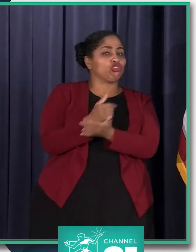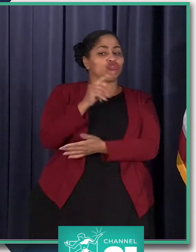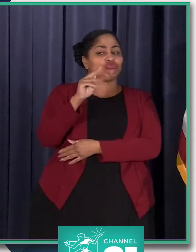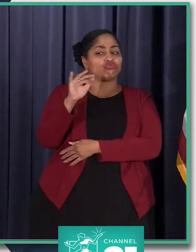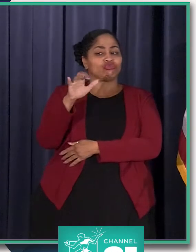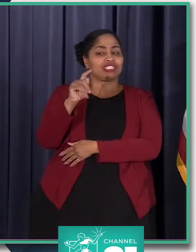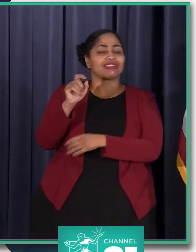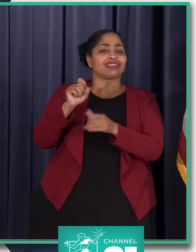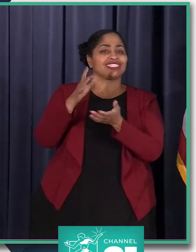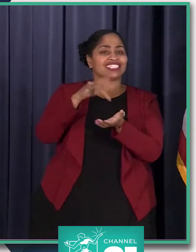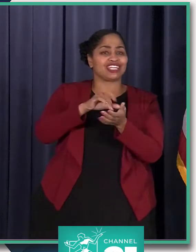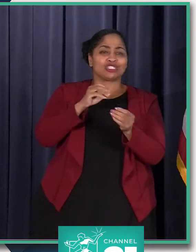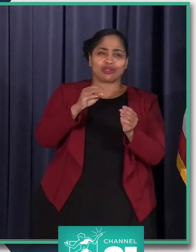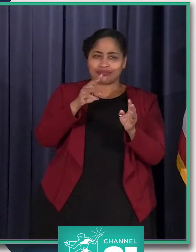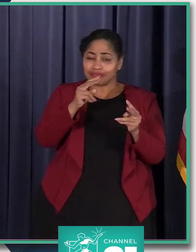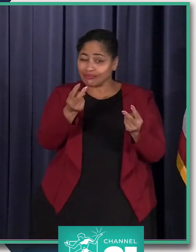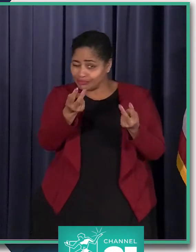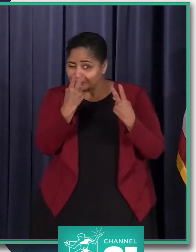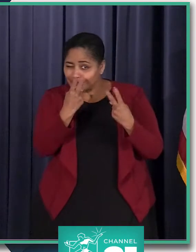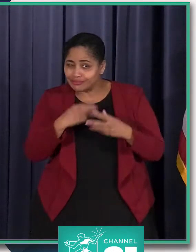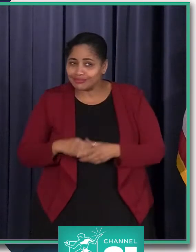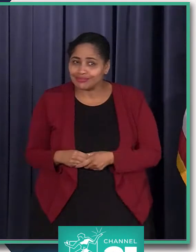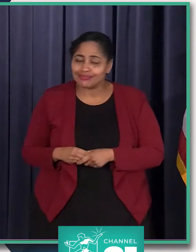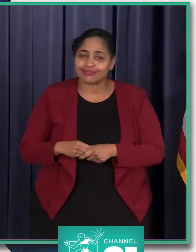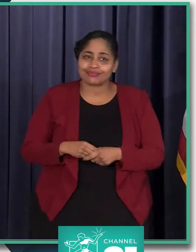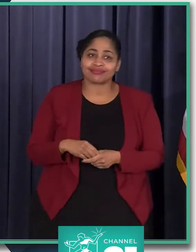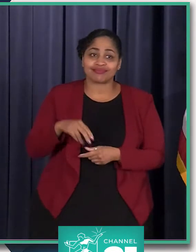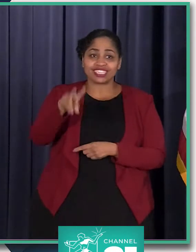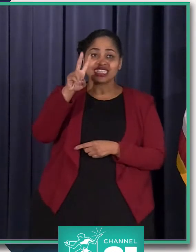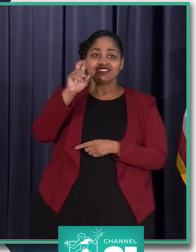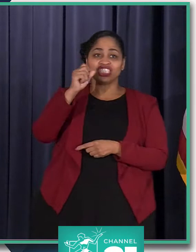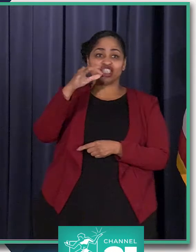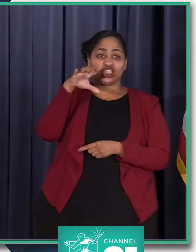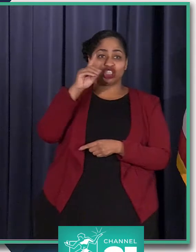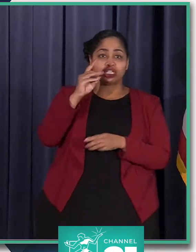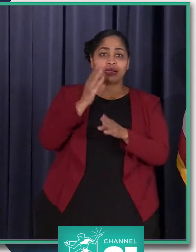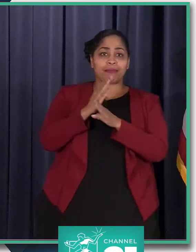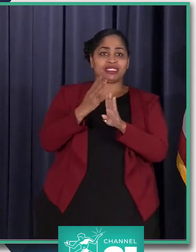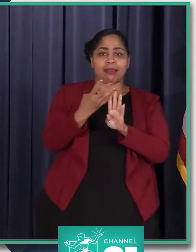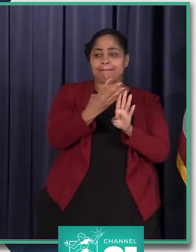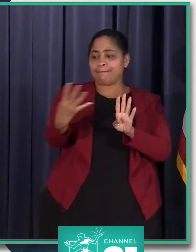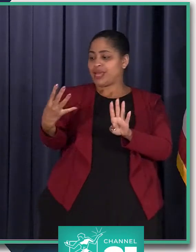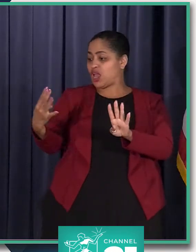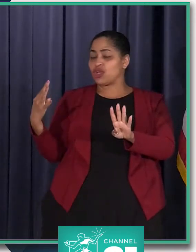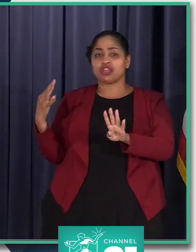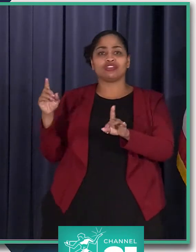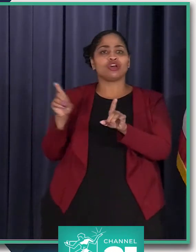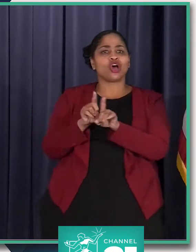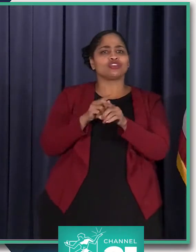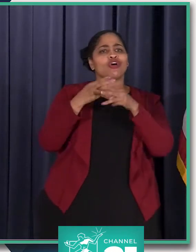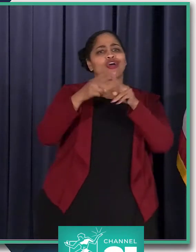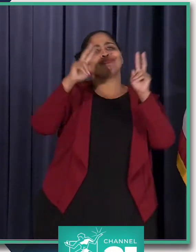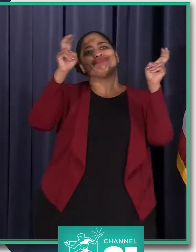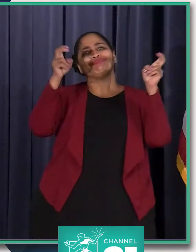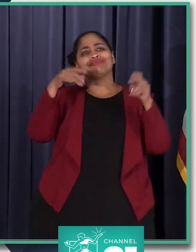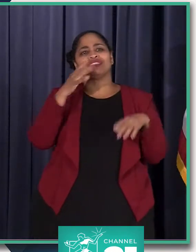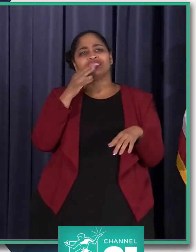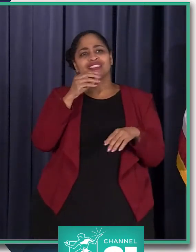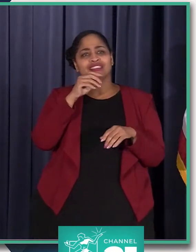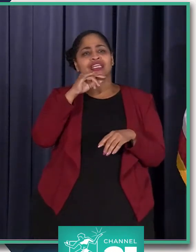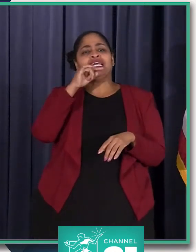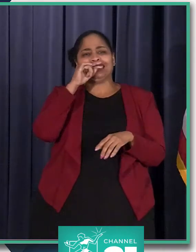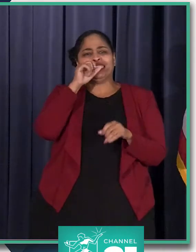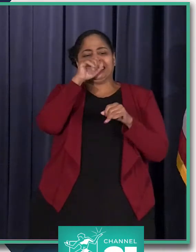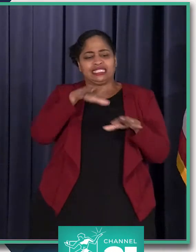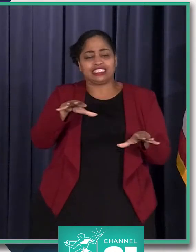center. So stay tuned. The V-Shield bus barriers, also known as sneeze guards, if you will, are going